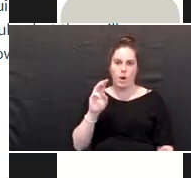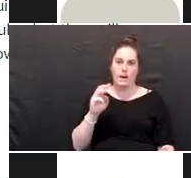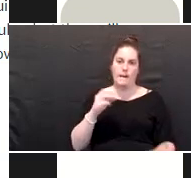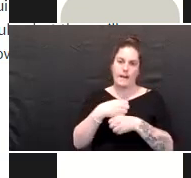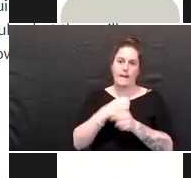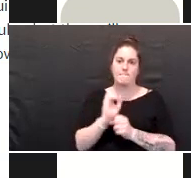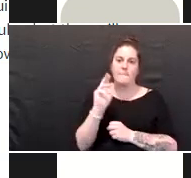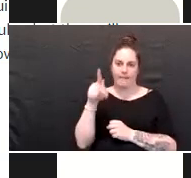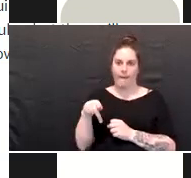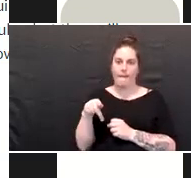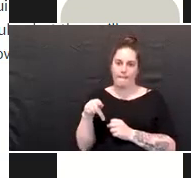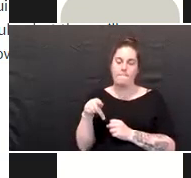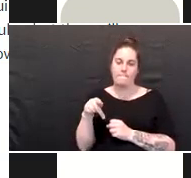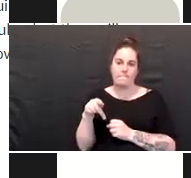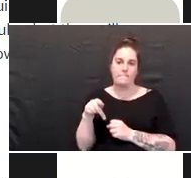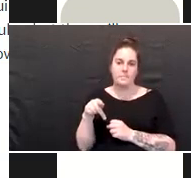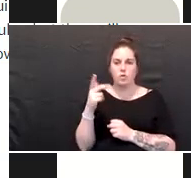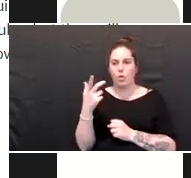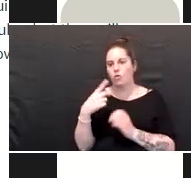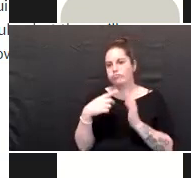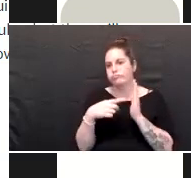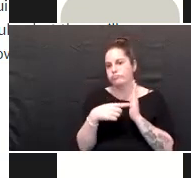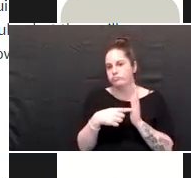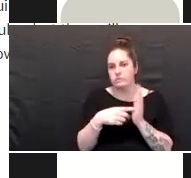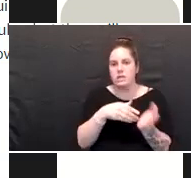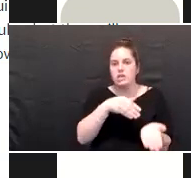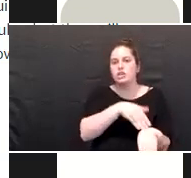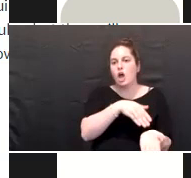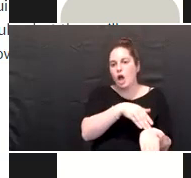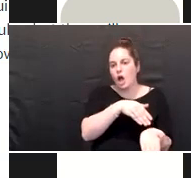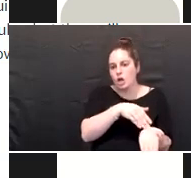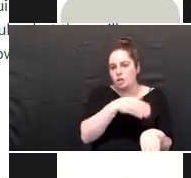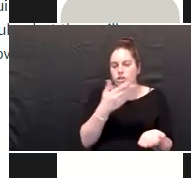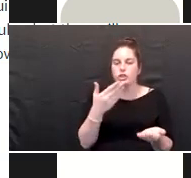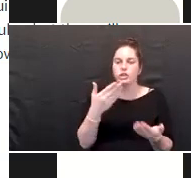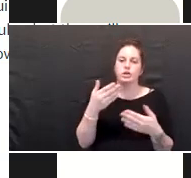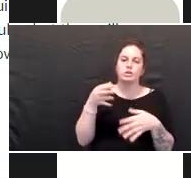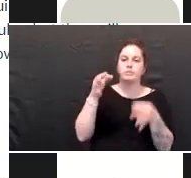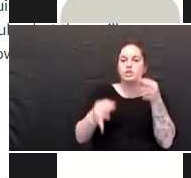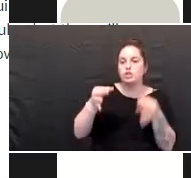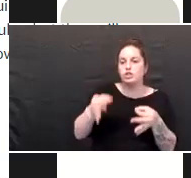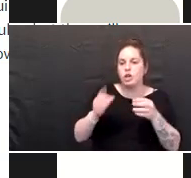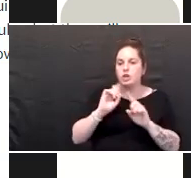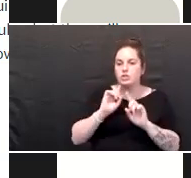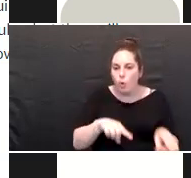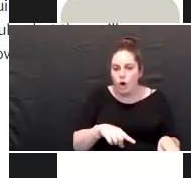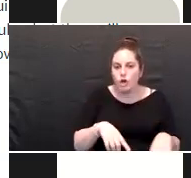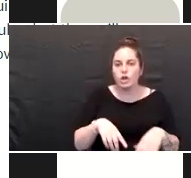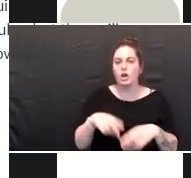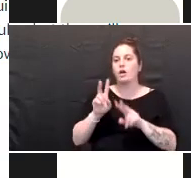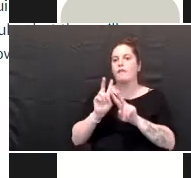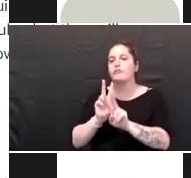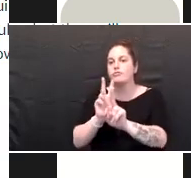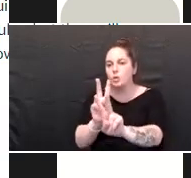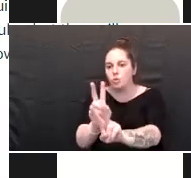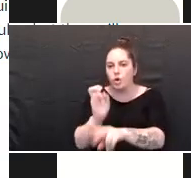So, you know, I just give some examples here of a doctor's excuse, an obituary, a judge's order. There, if you had to